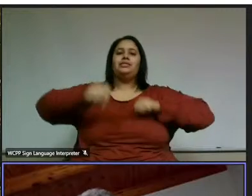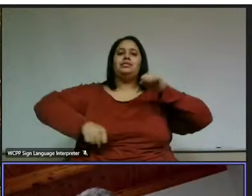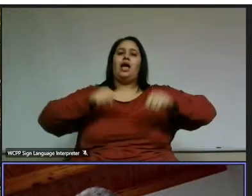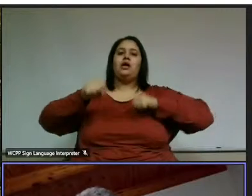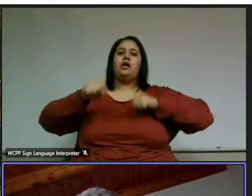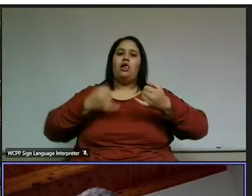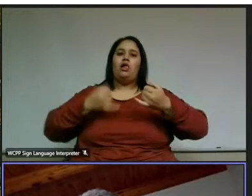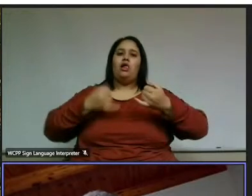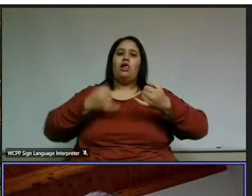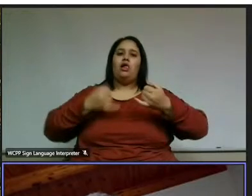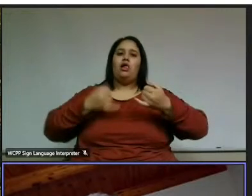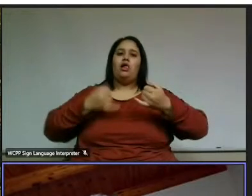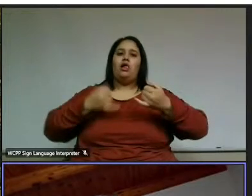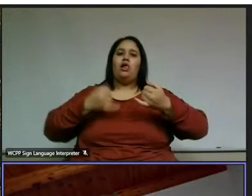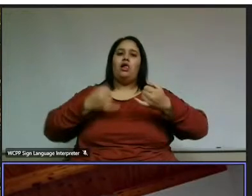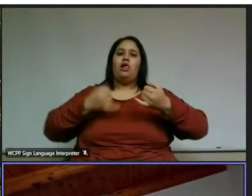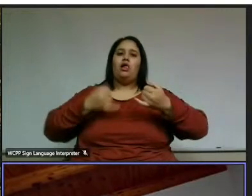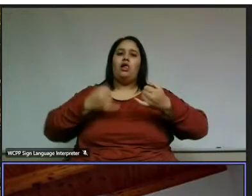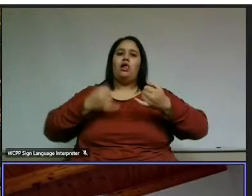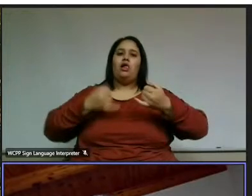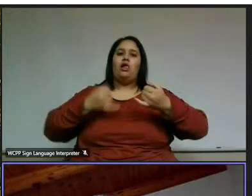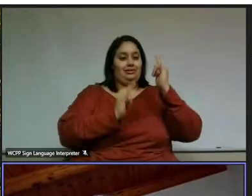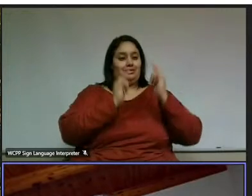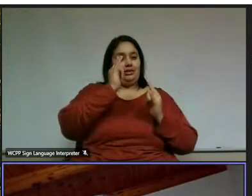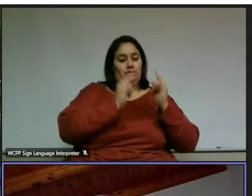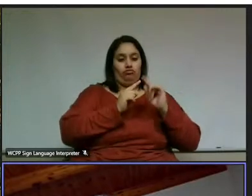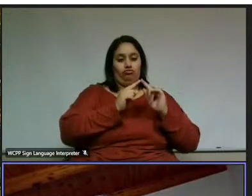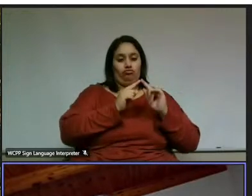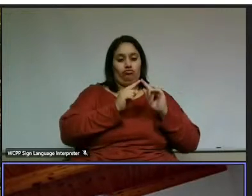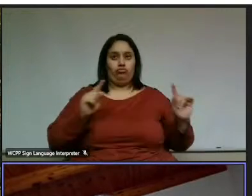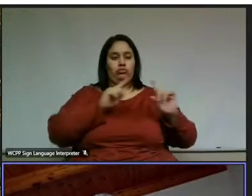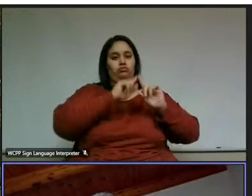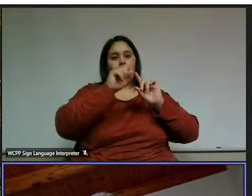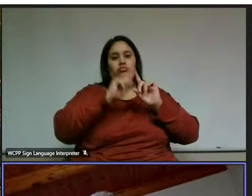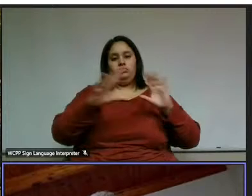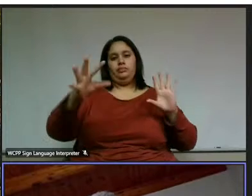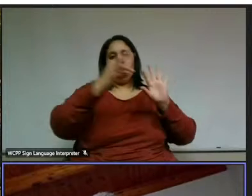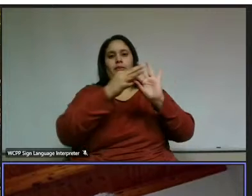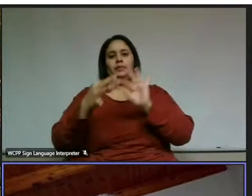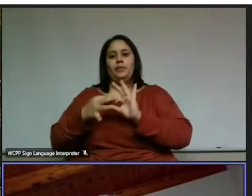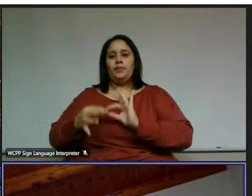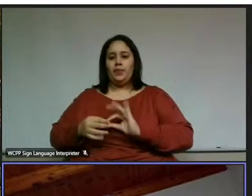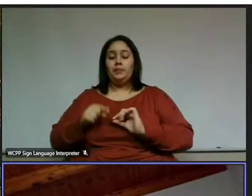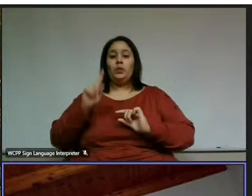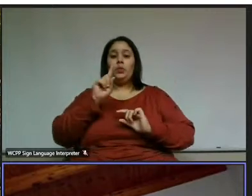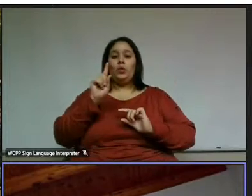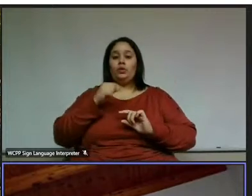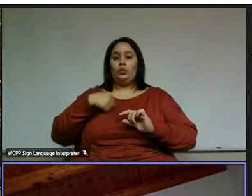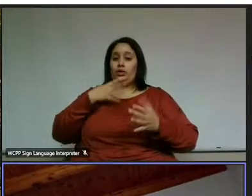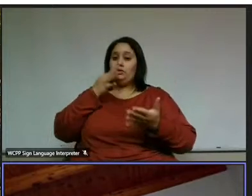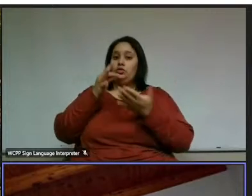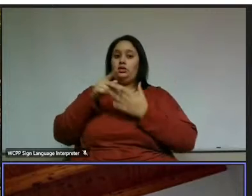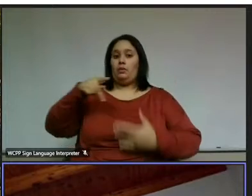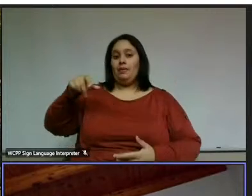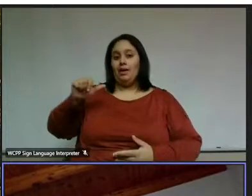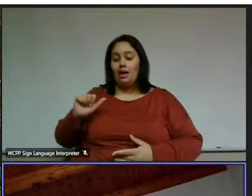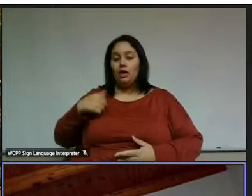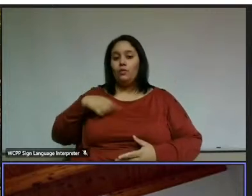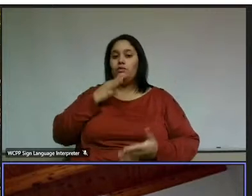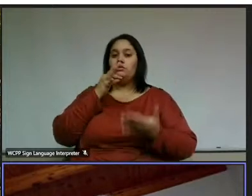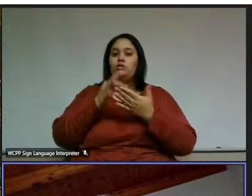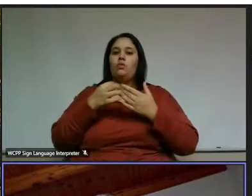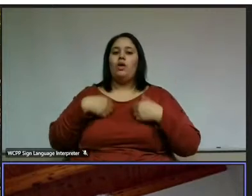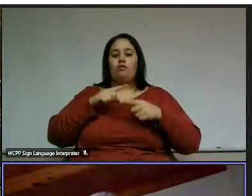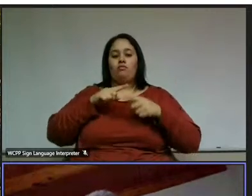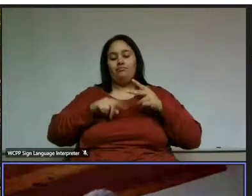link urban areas, small settlements to each other. And one of the things that we have suggested as PPA is that we include